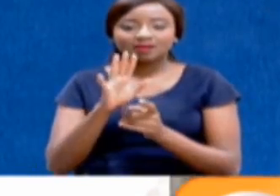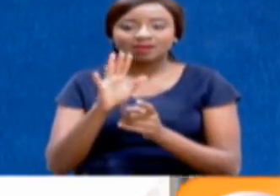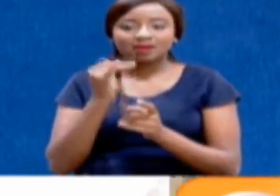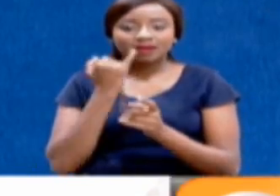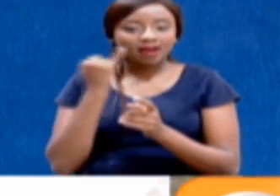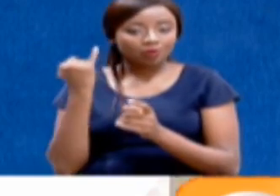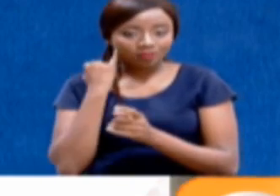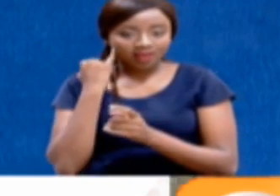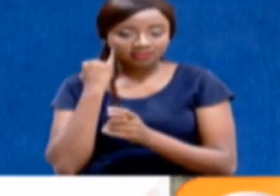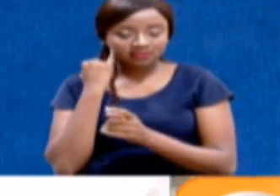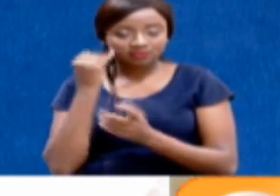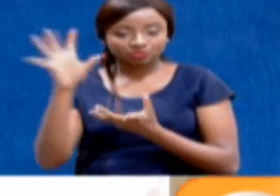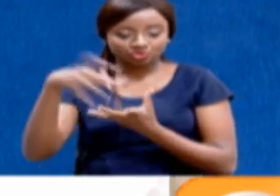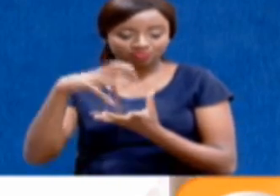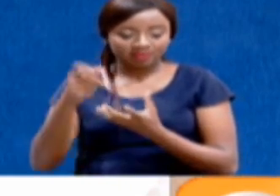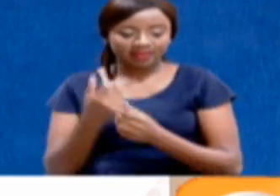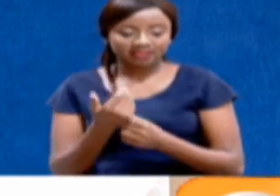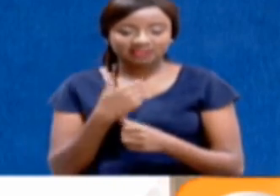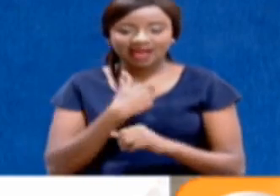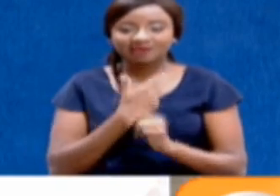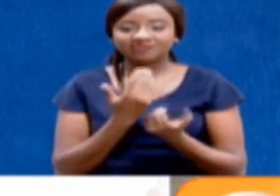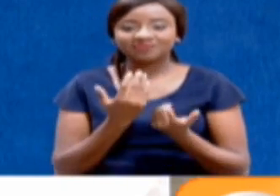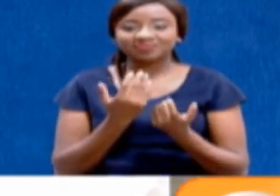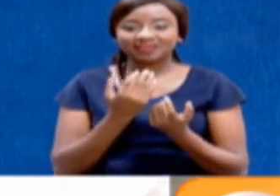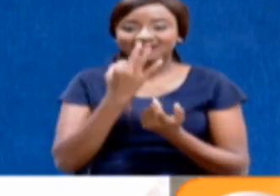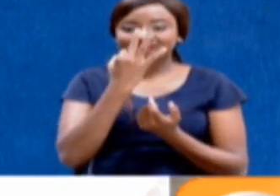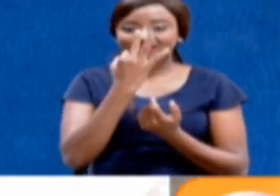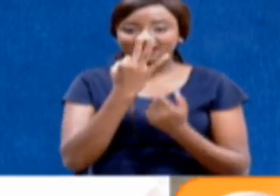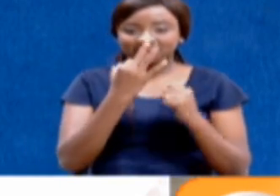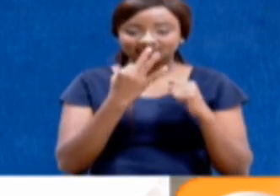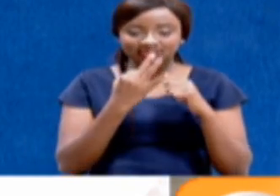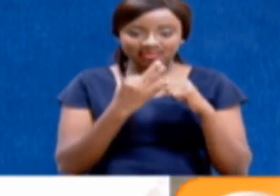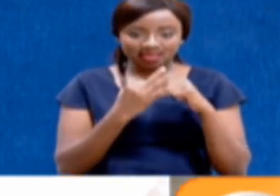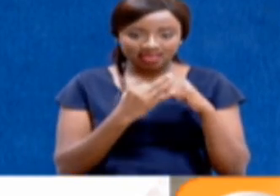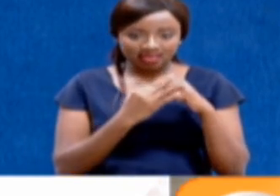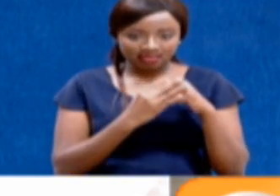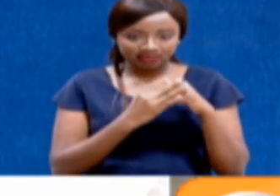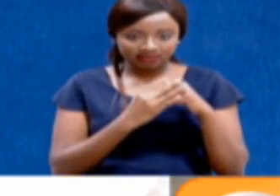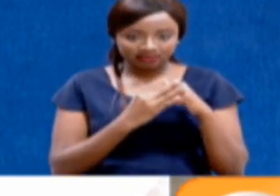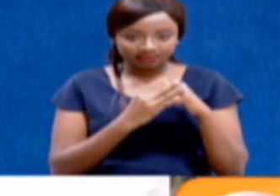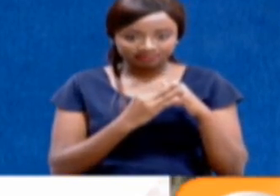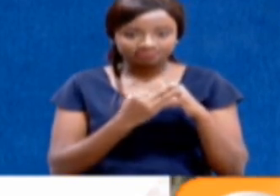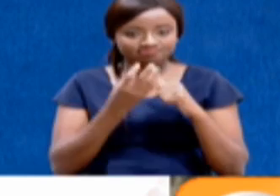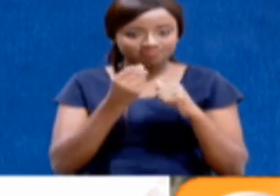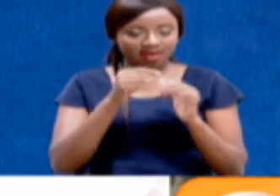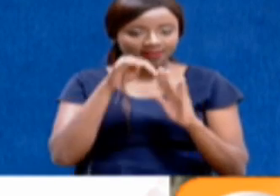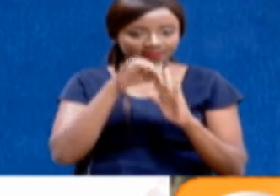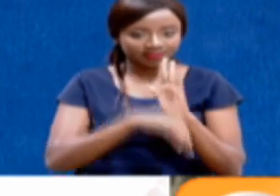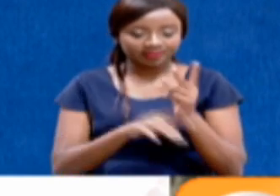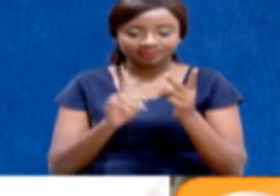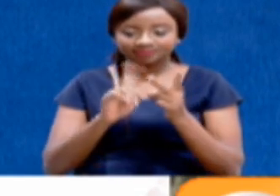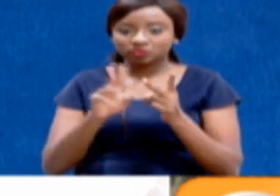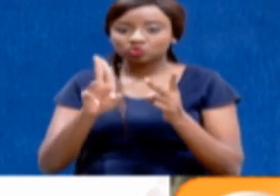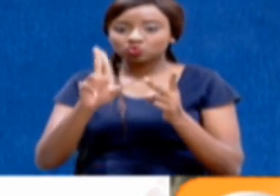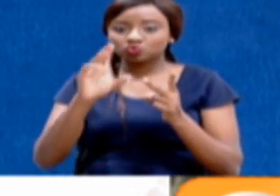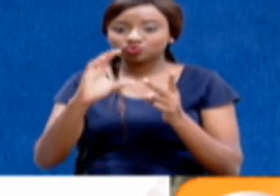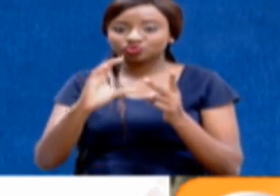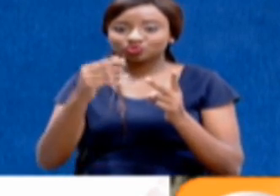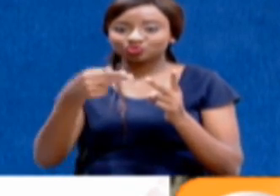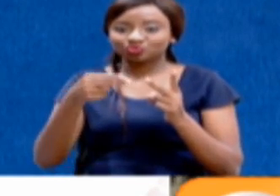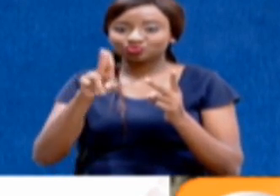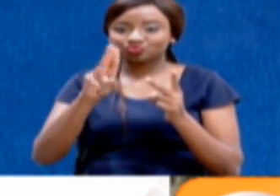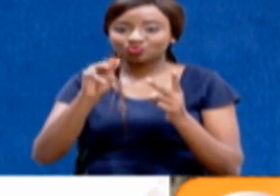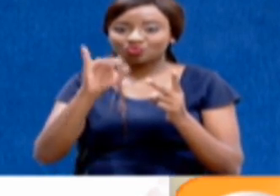an estimated 38 billion shillings in debt, and Uchumi Supermarkets ran down by managers turned suppliers and